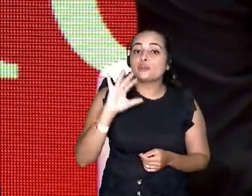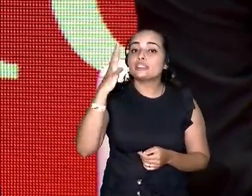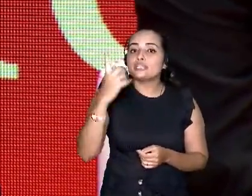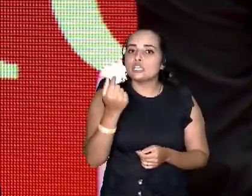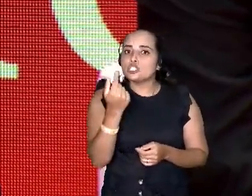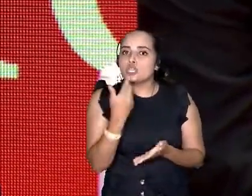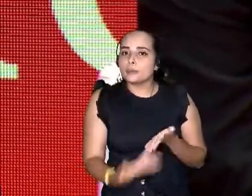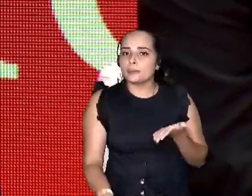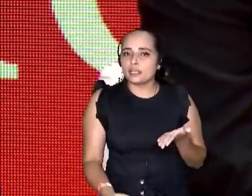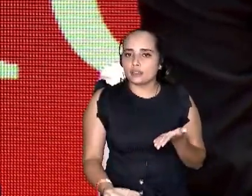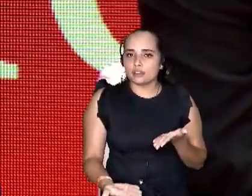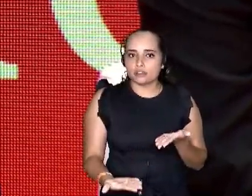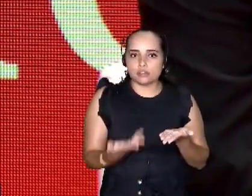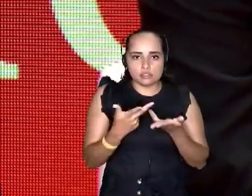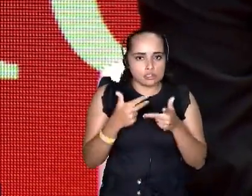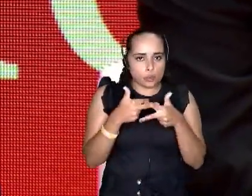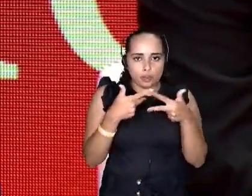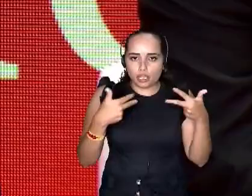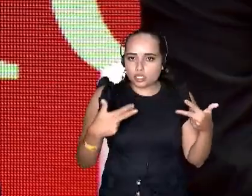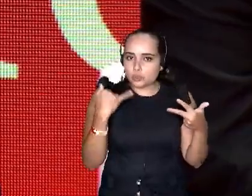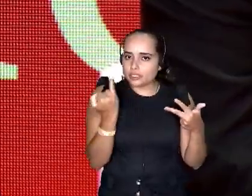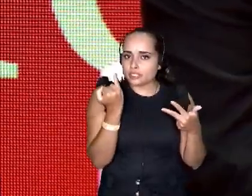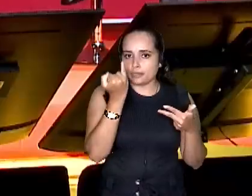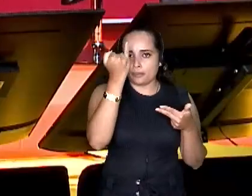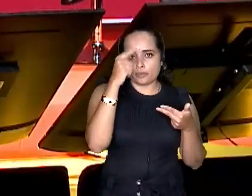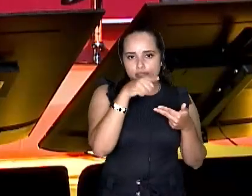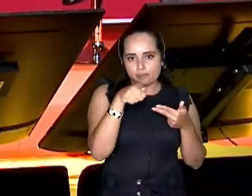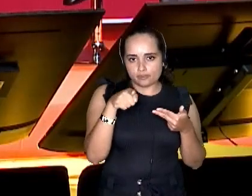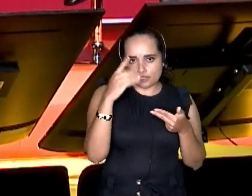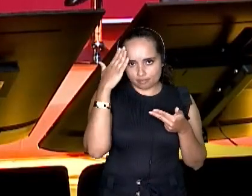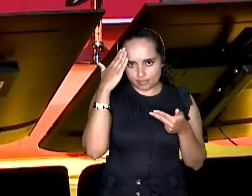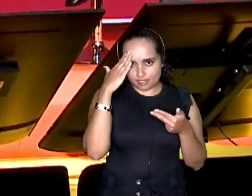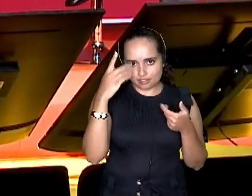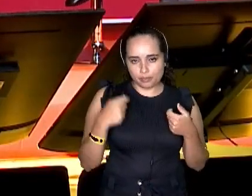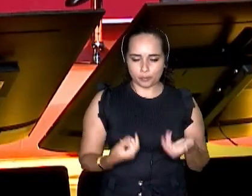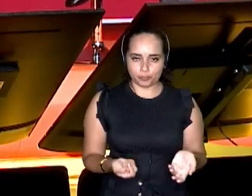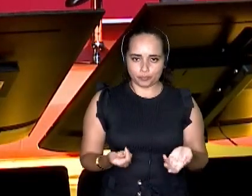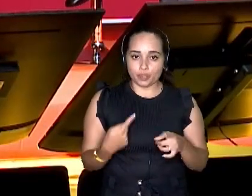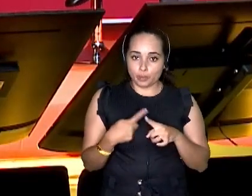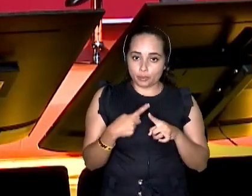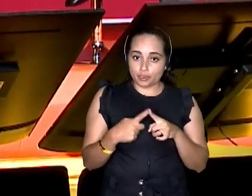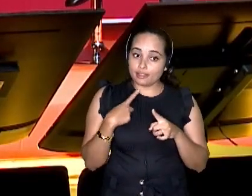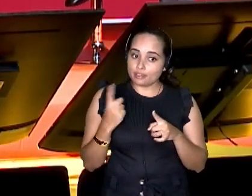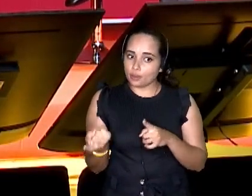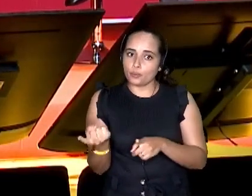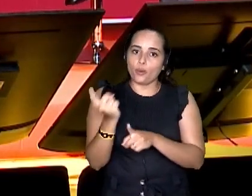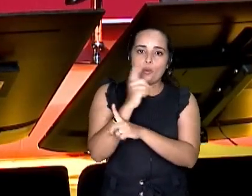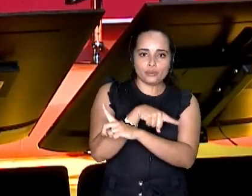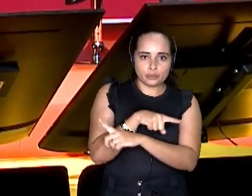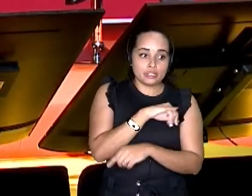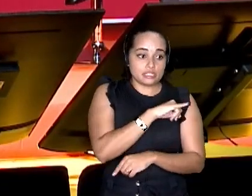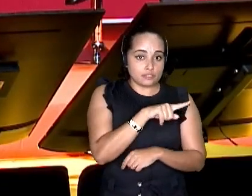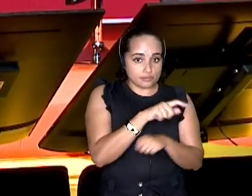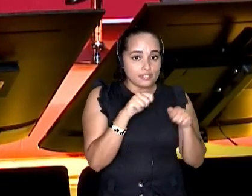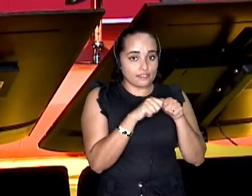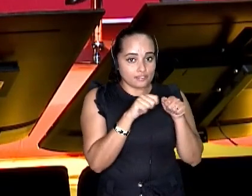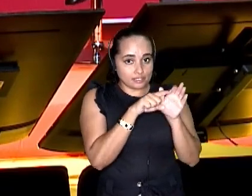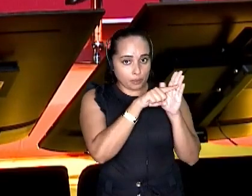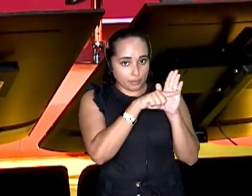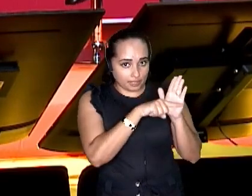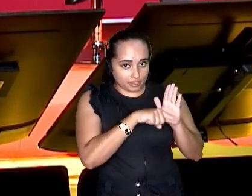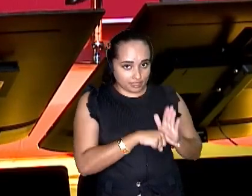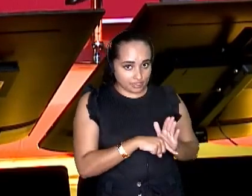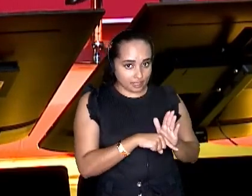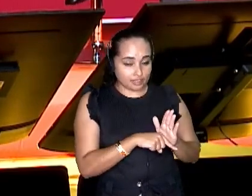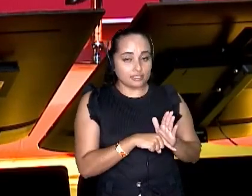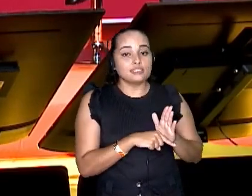really important to leverage. And we have the other side, in place. right? I mean, if there's an analysis done at the other side, which